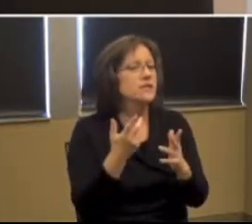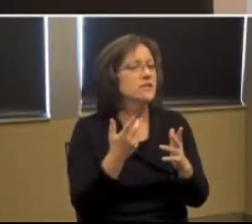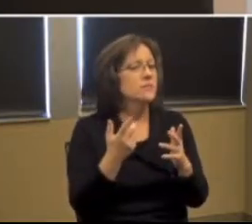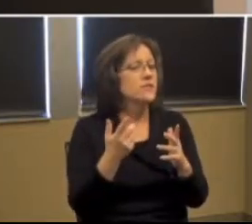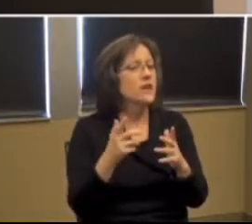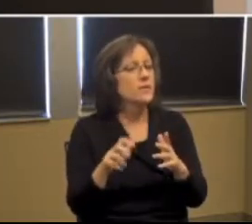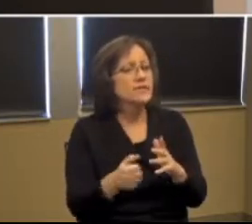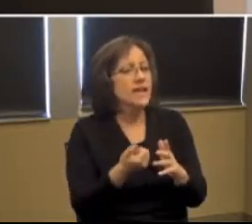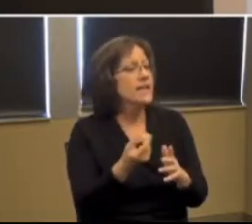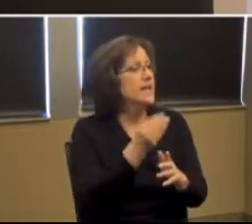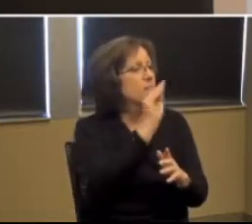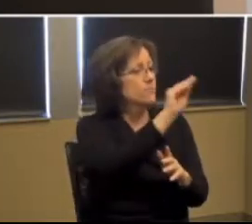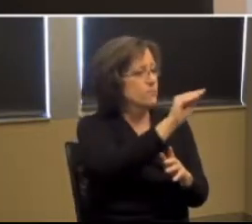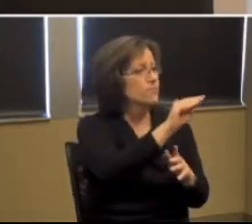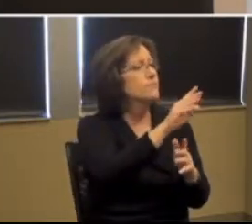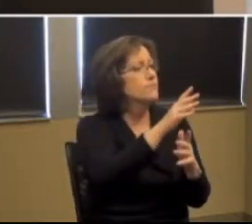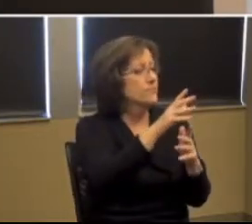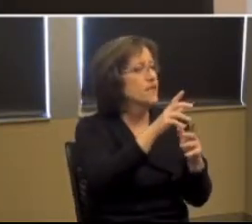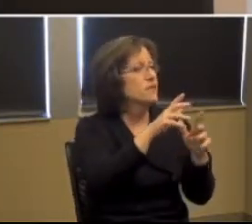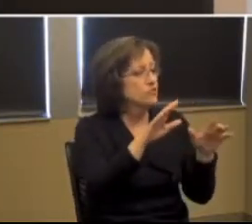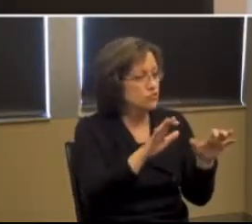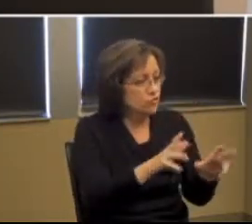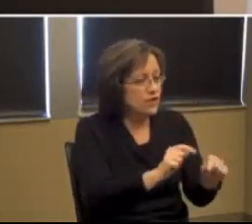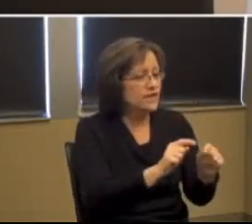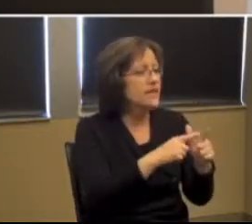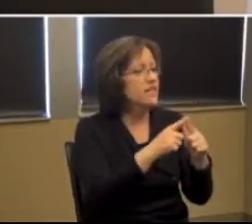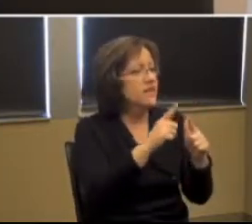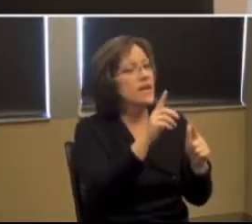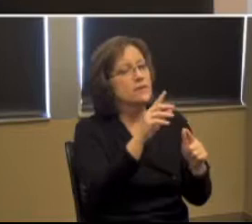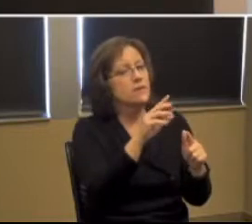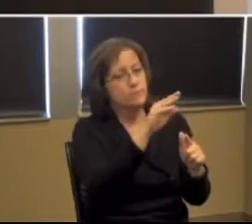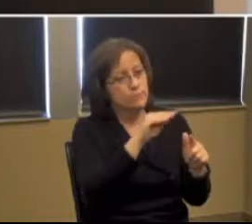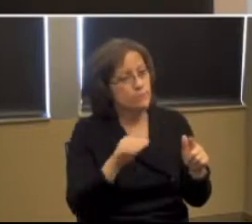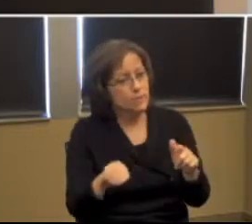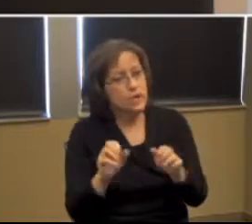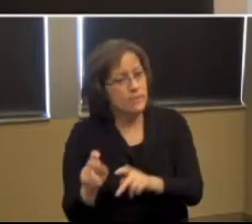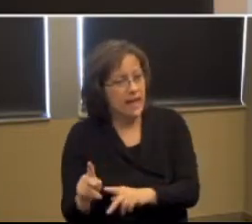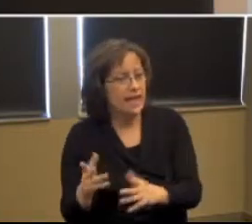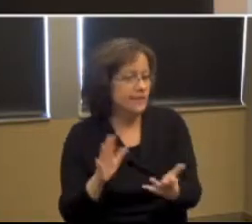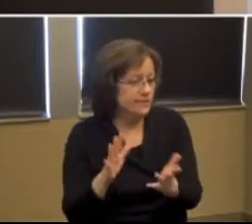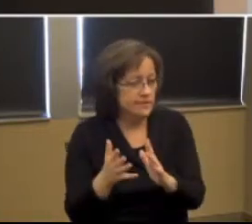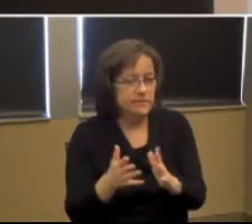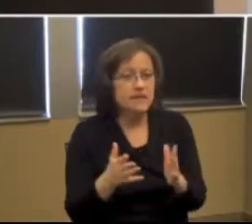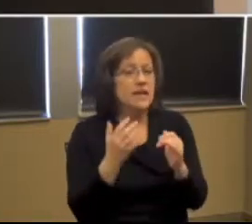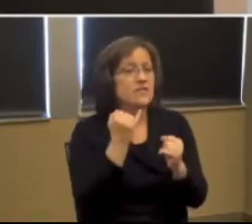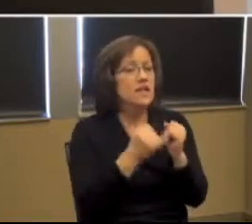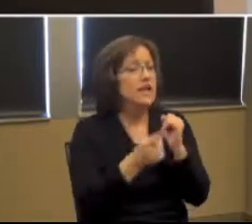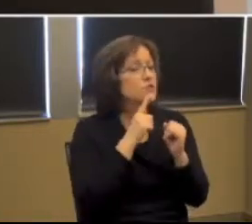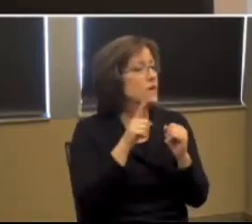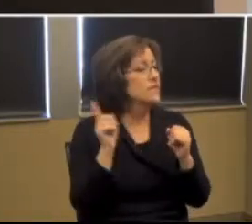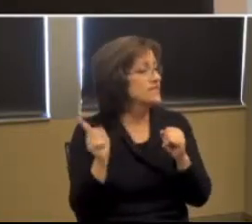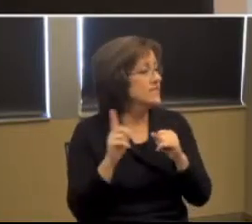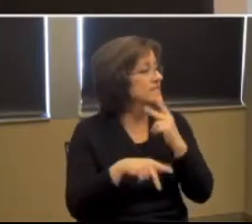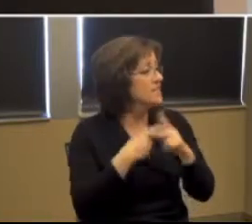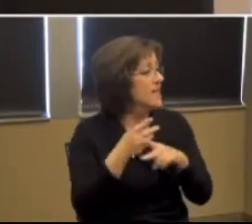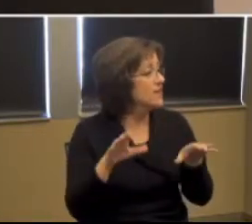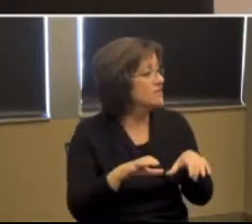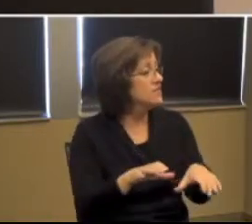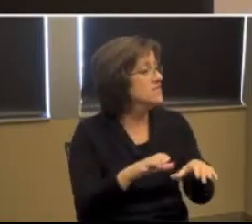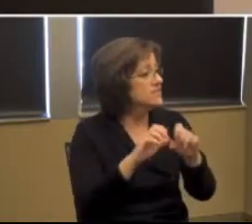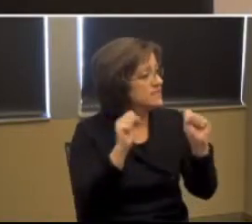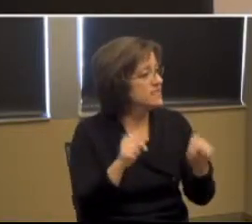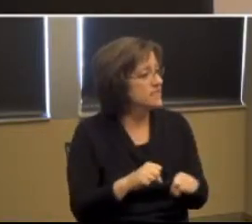there, Velcro it up there, do it, and then put it back. And then this last one is very similar to a system like this, where it's